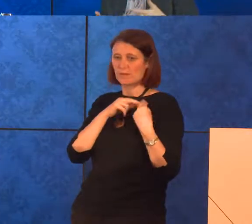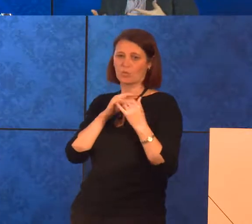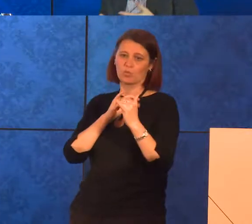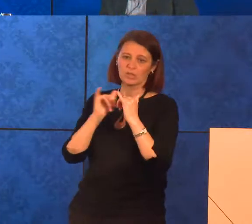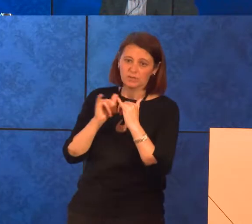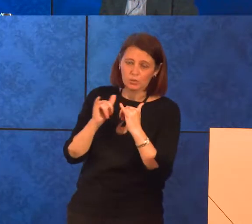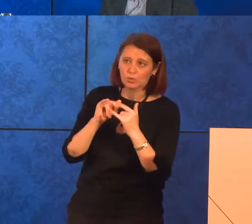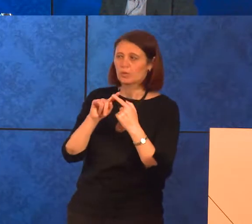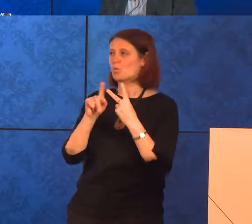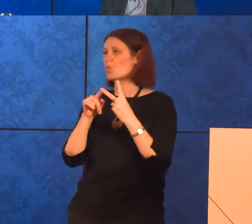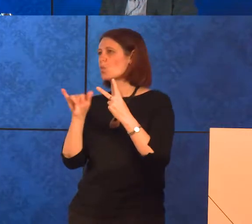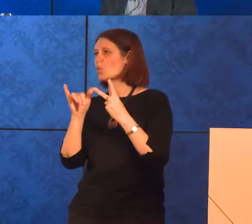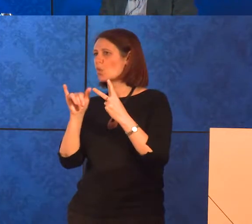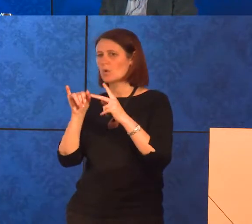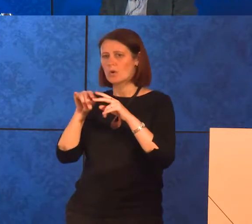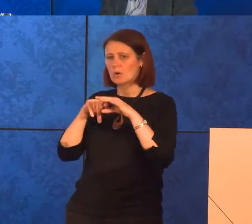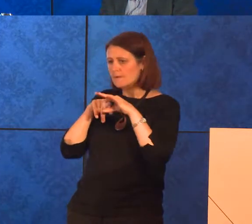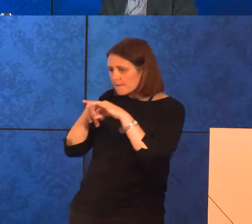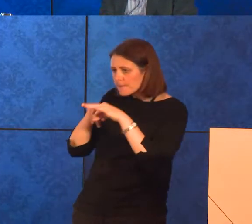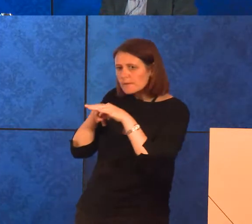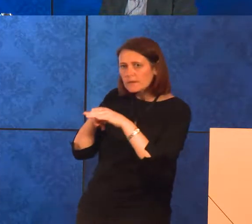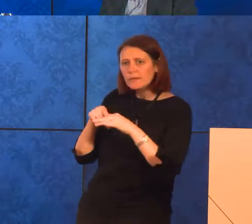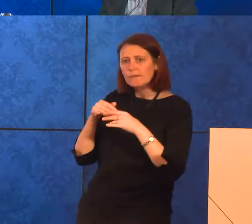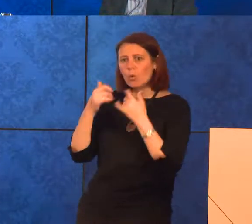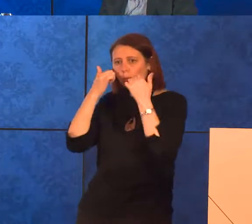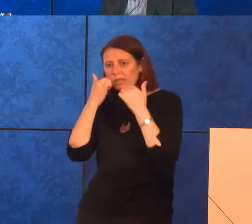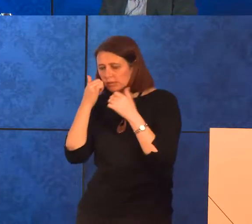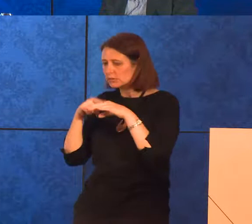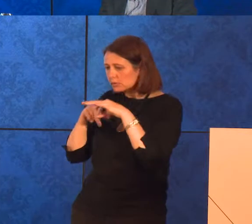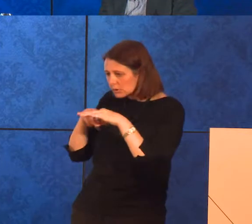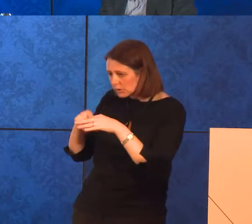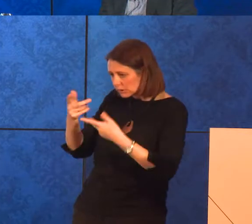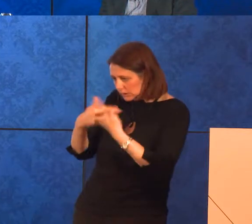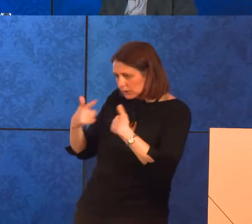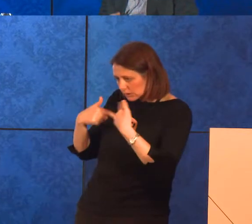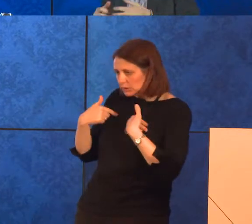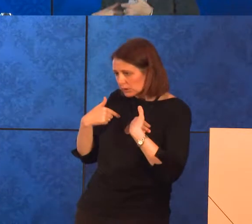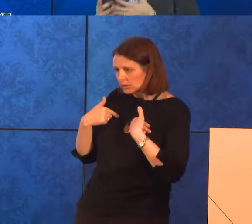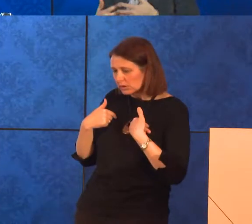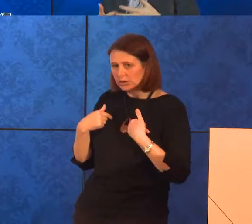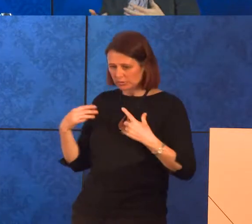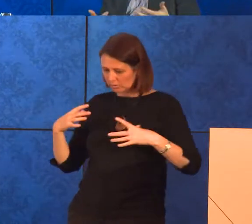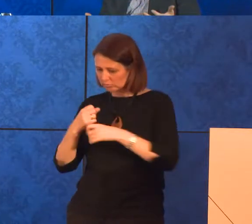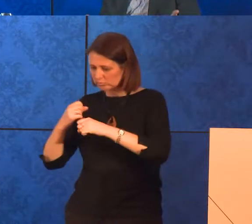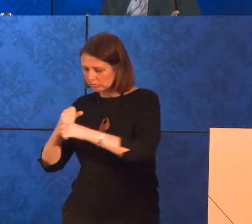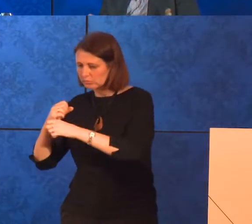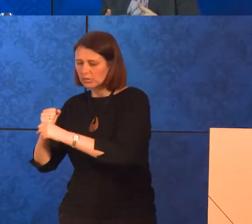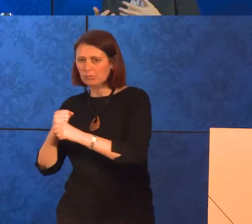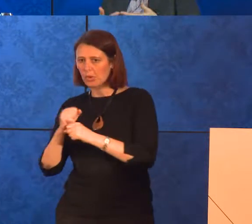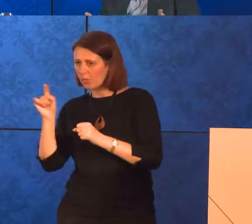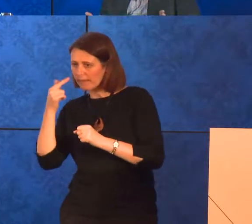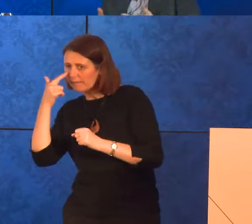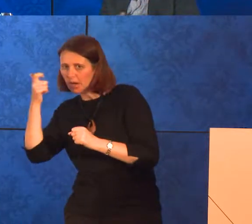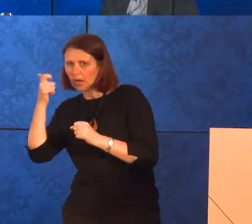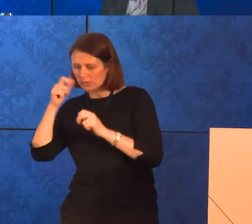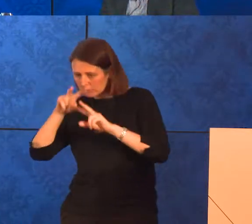interviewing or examining witnesses. They will take the role in sort of summing up potential findings or